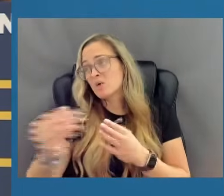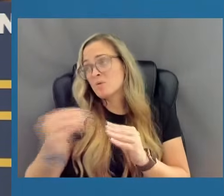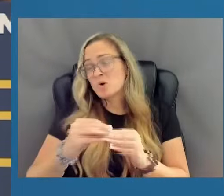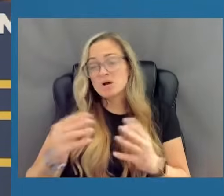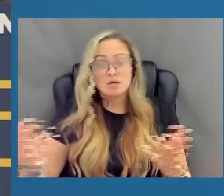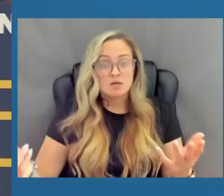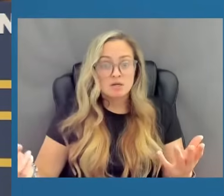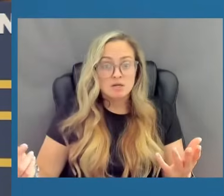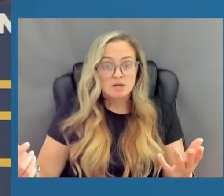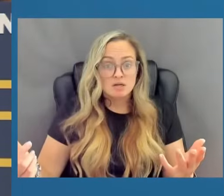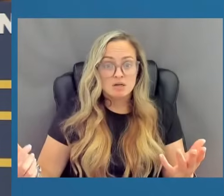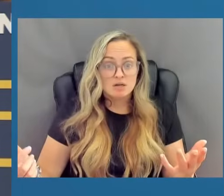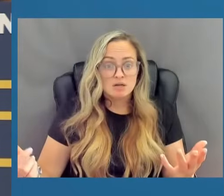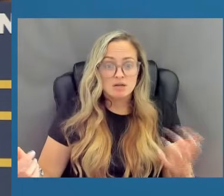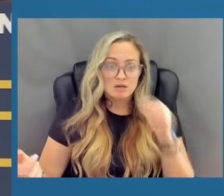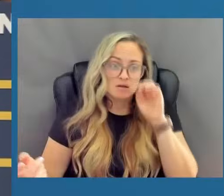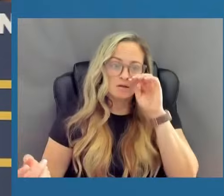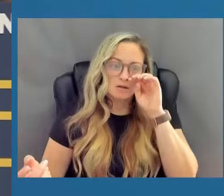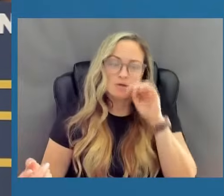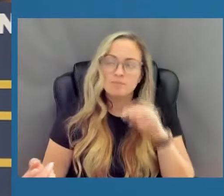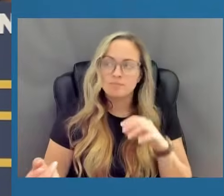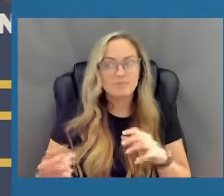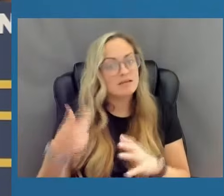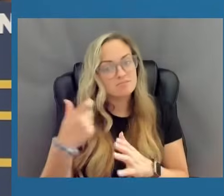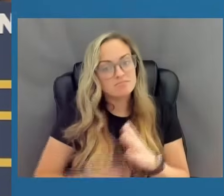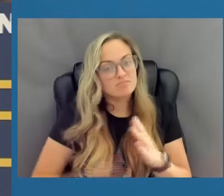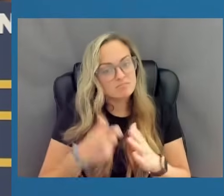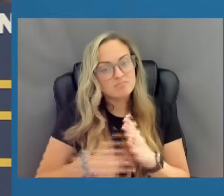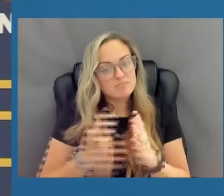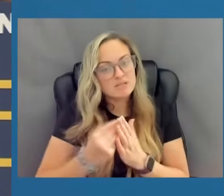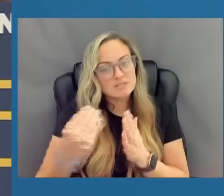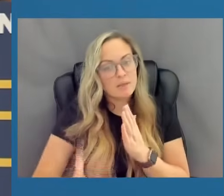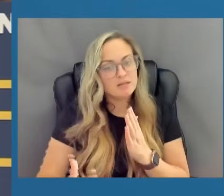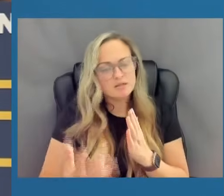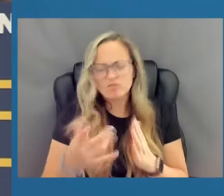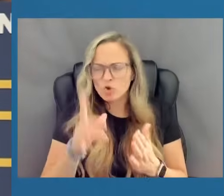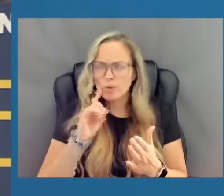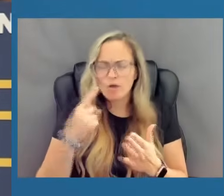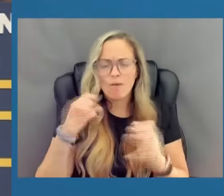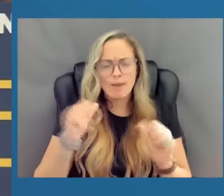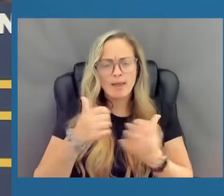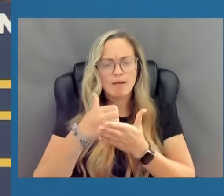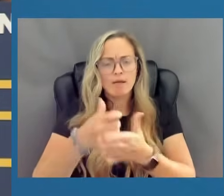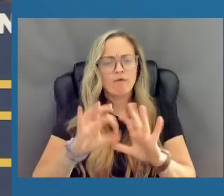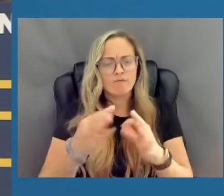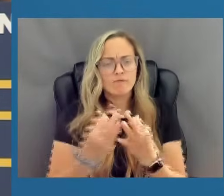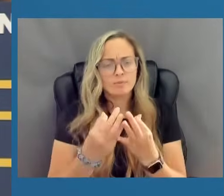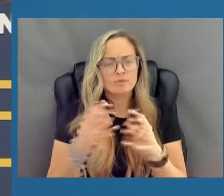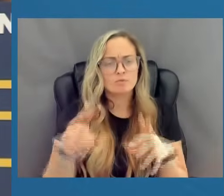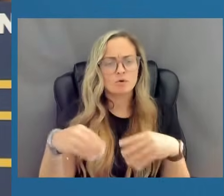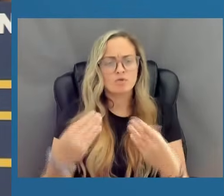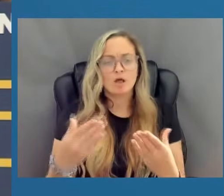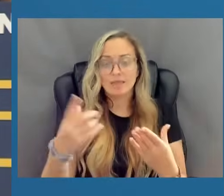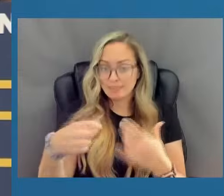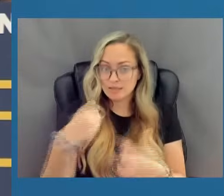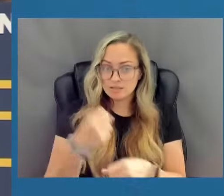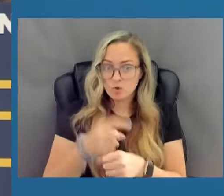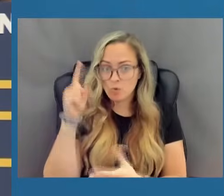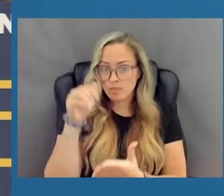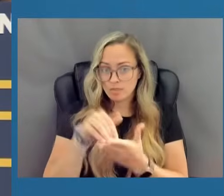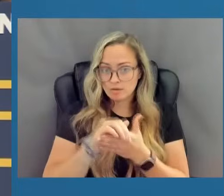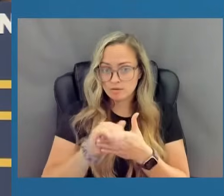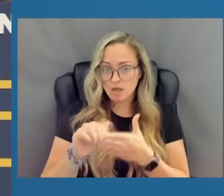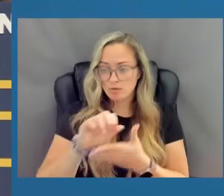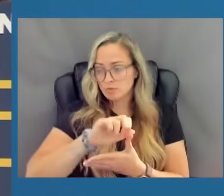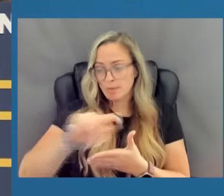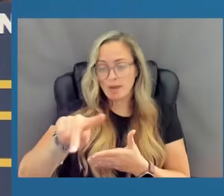The expenses are high. We decided that we could help families by giving them this year $1,000 back in